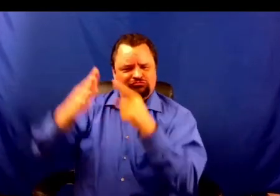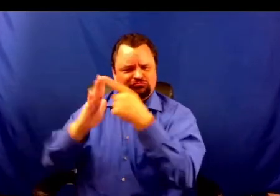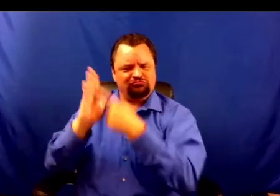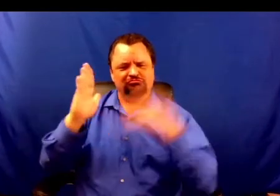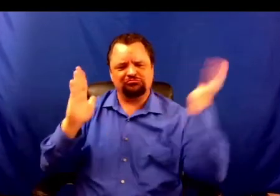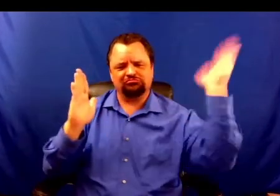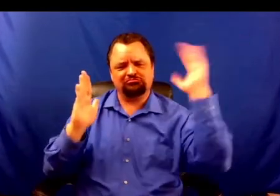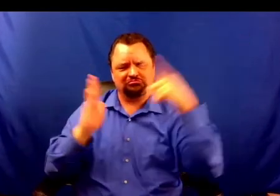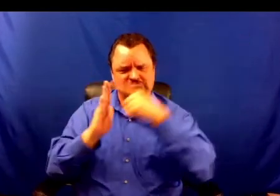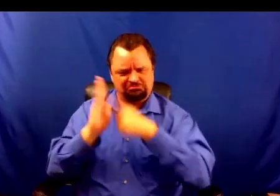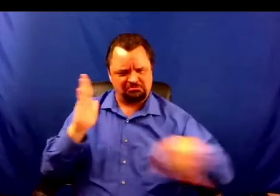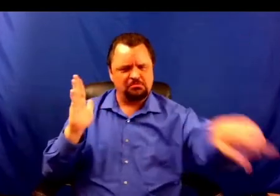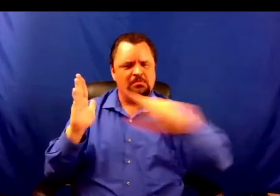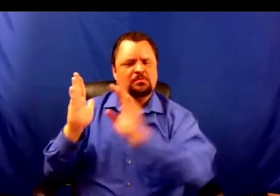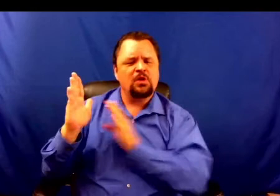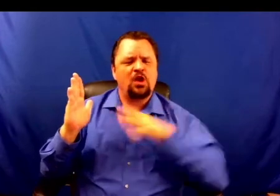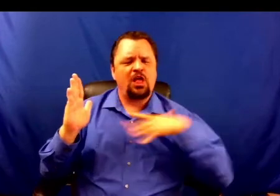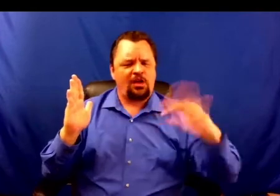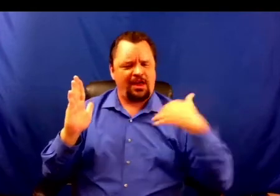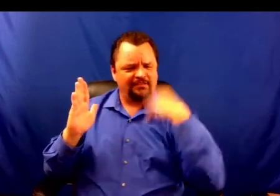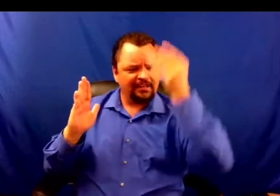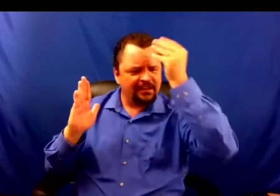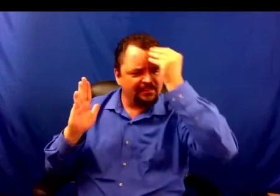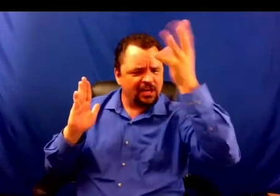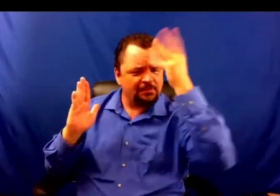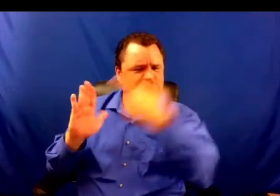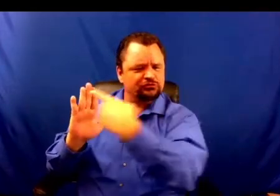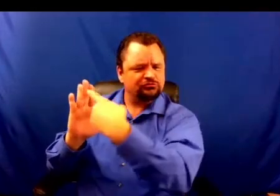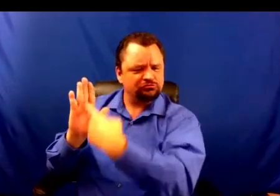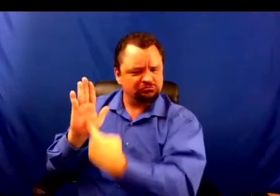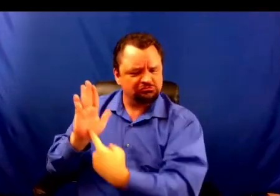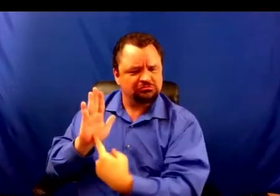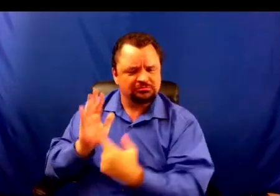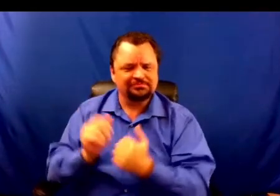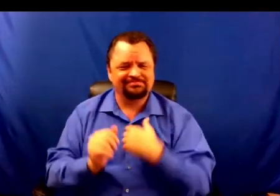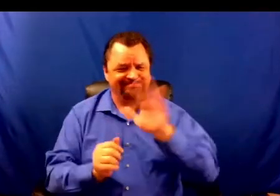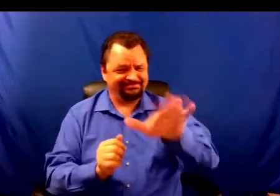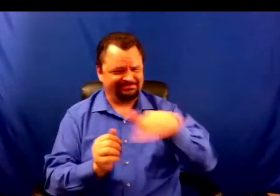are just a few things I do want to go ahead and highlight.